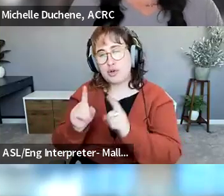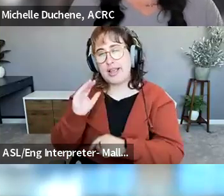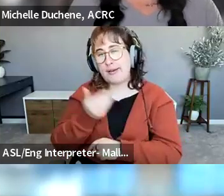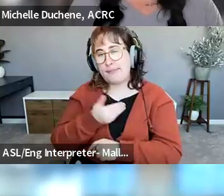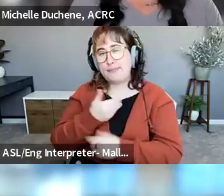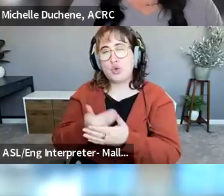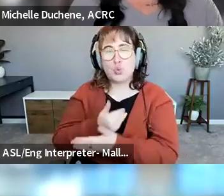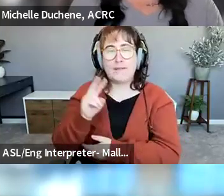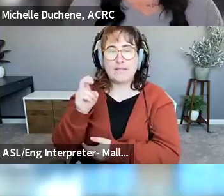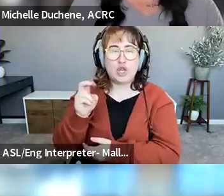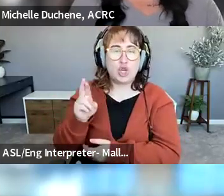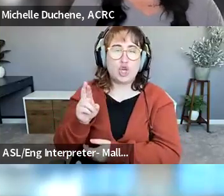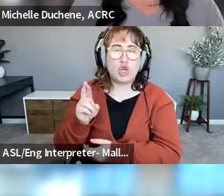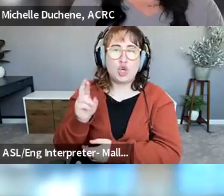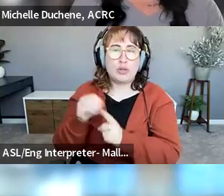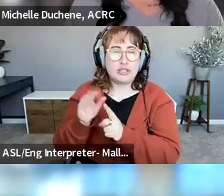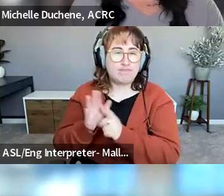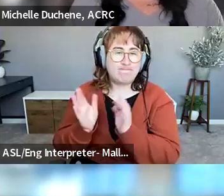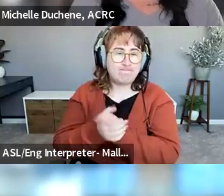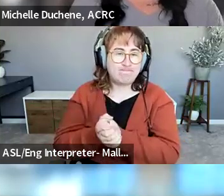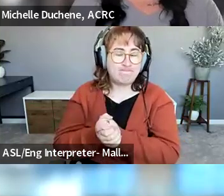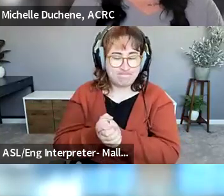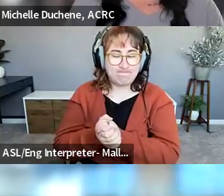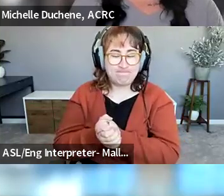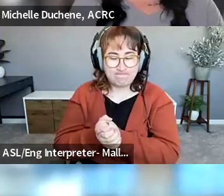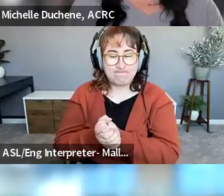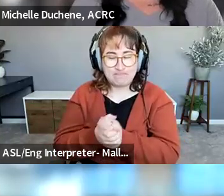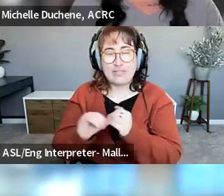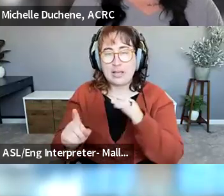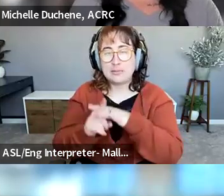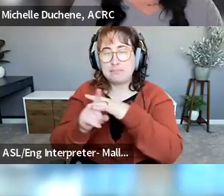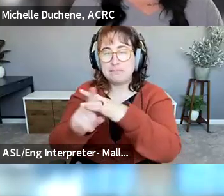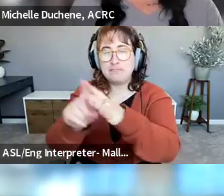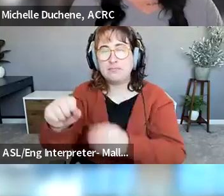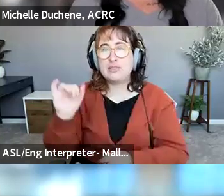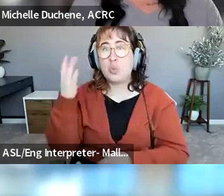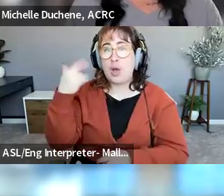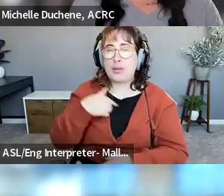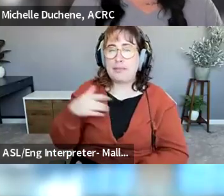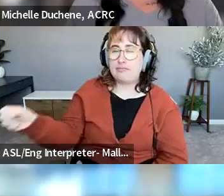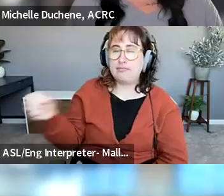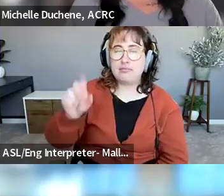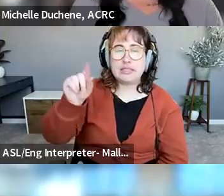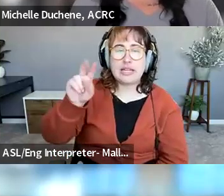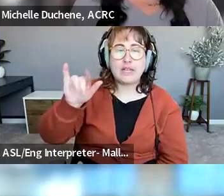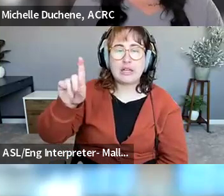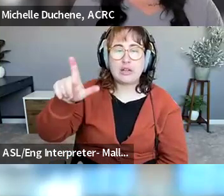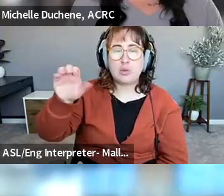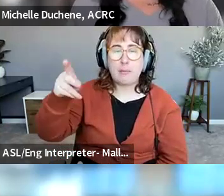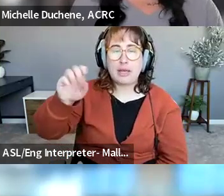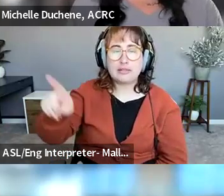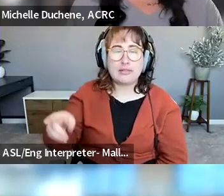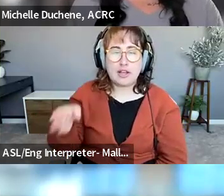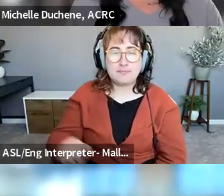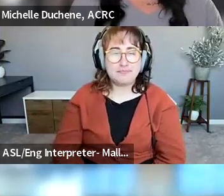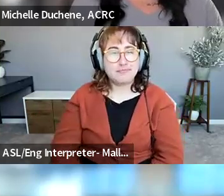new vendor orientation. It is a discussion. That's why we always had David Lopez involved in those as well. So,